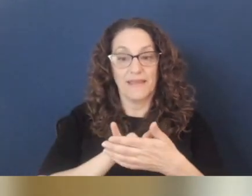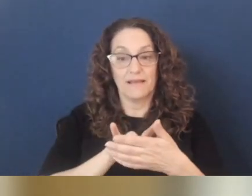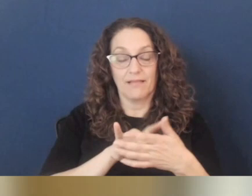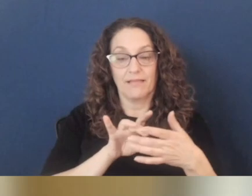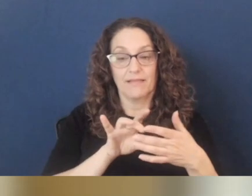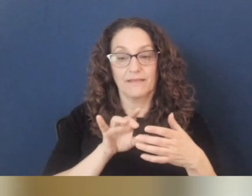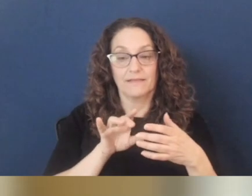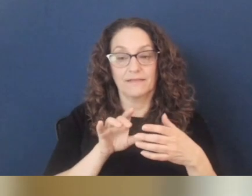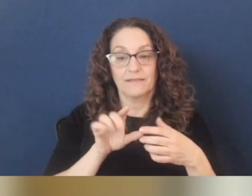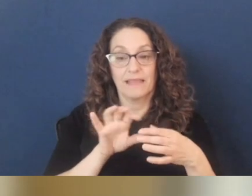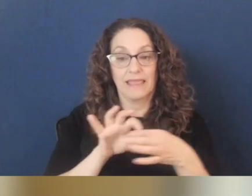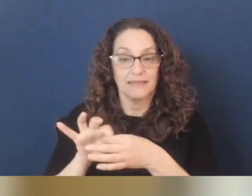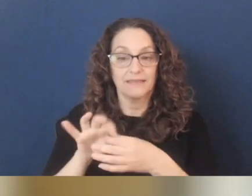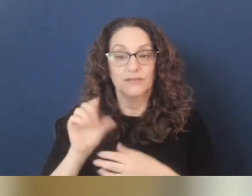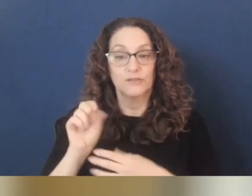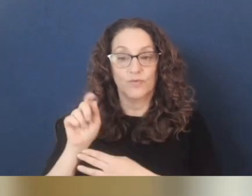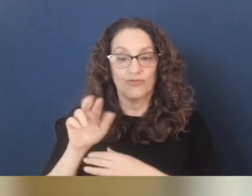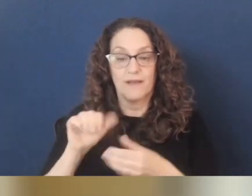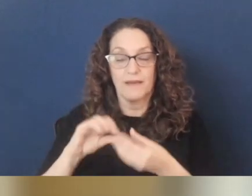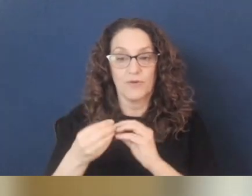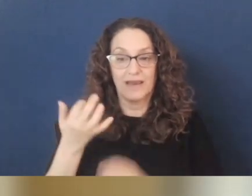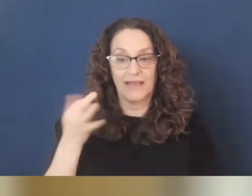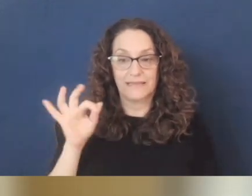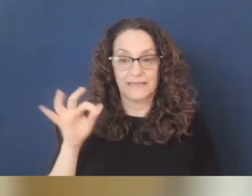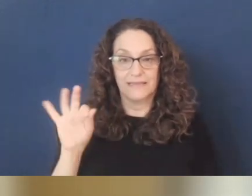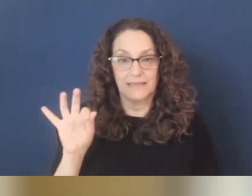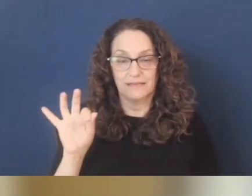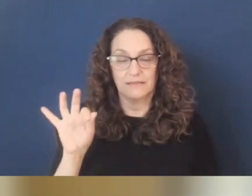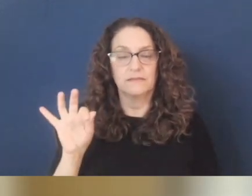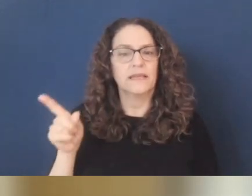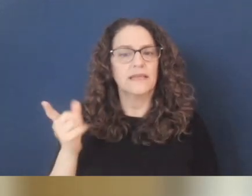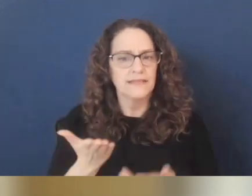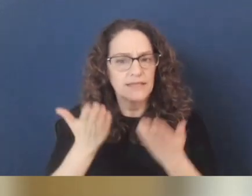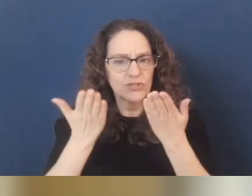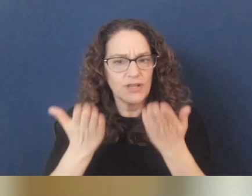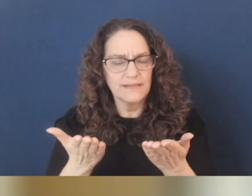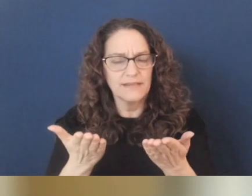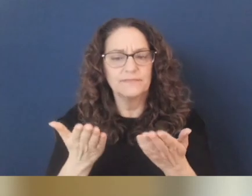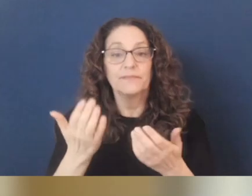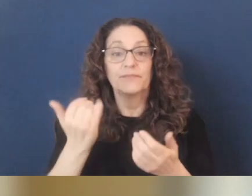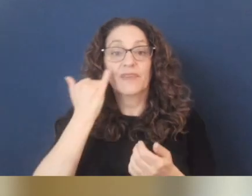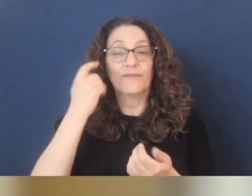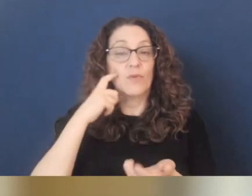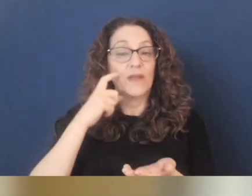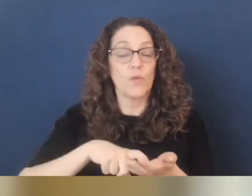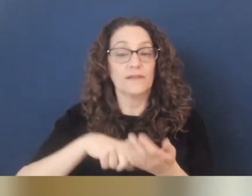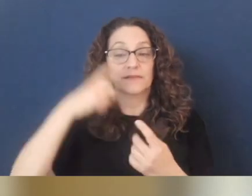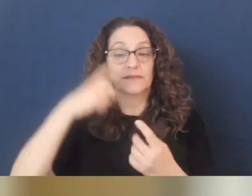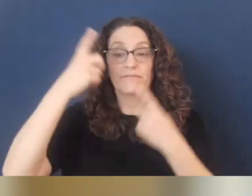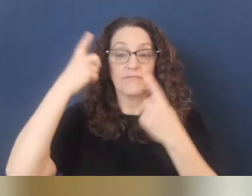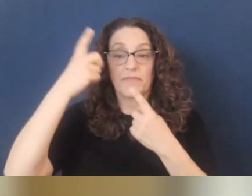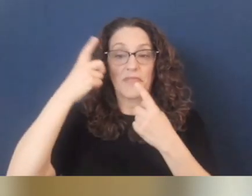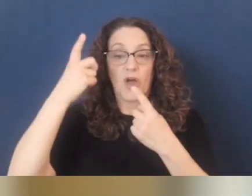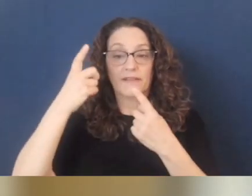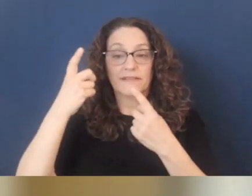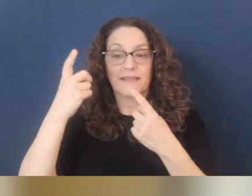to notice if they fall into a class of thoughts that we would call unwholesome.